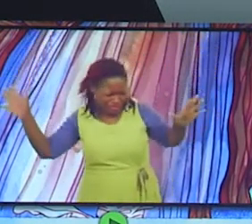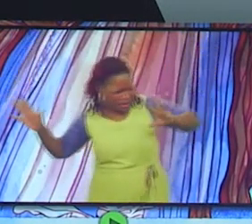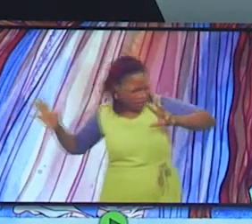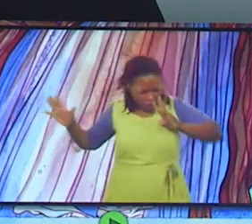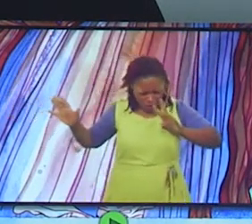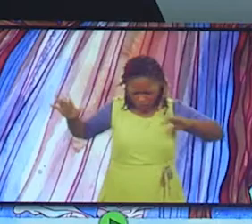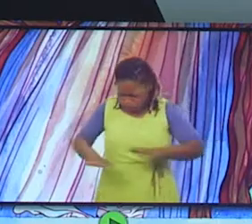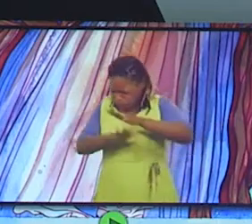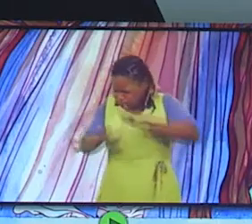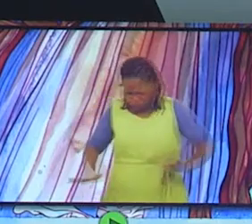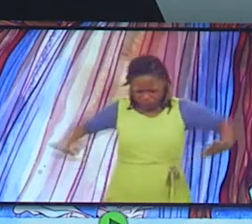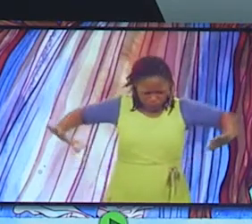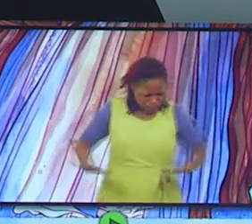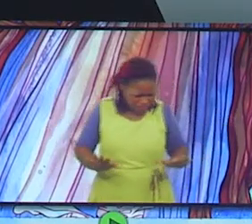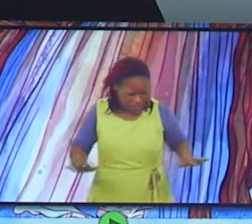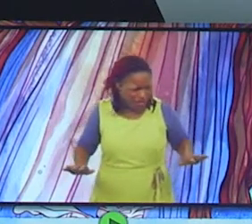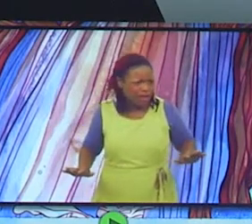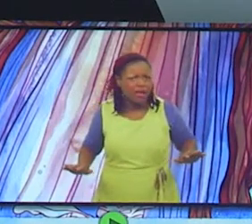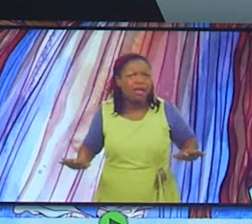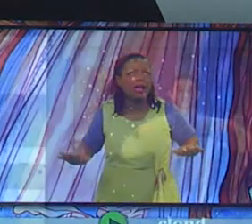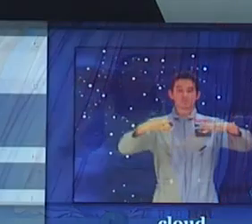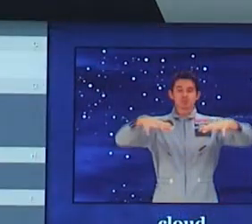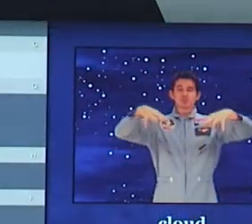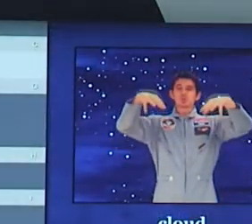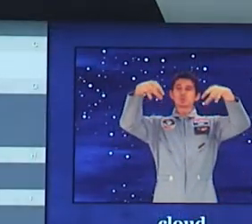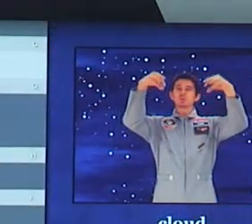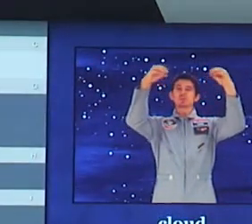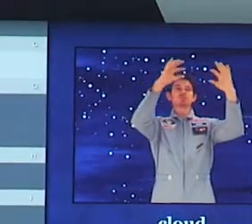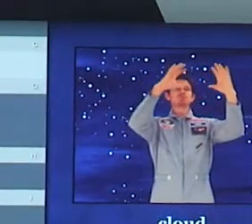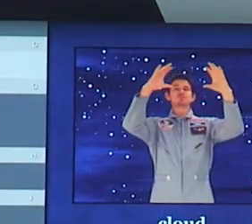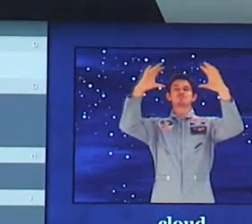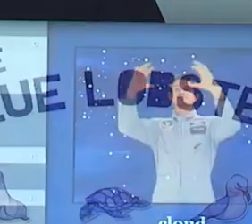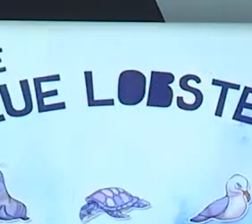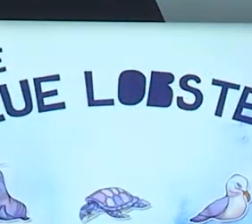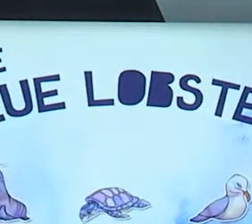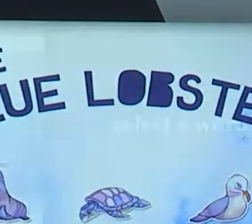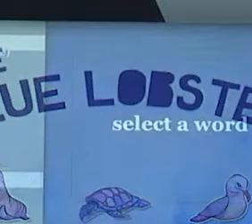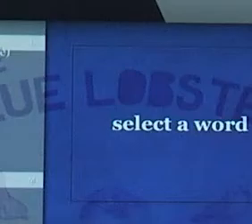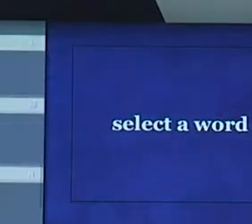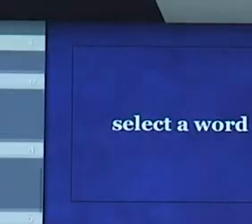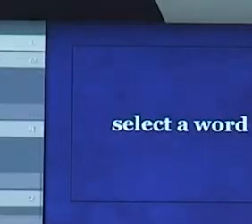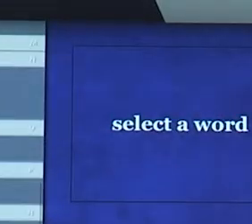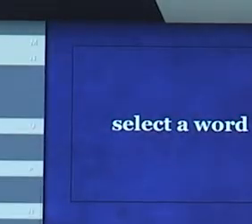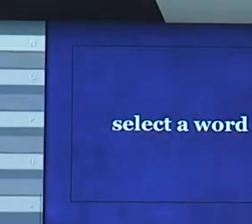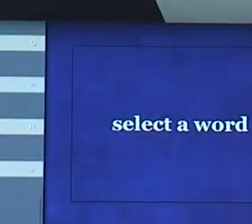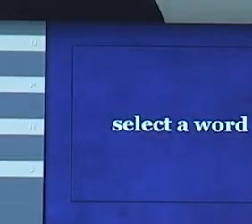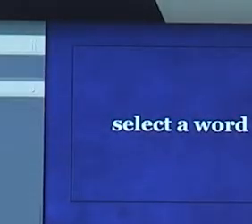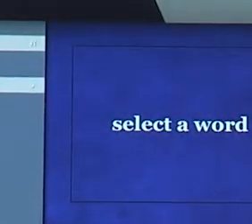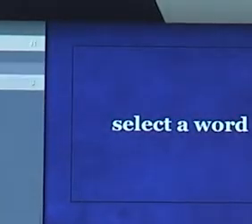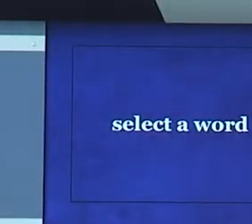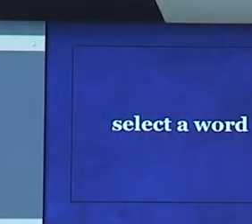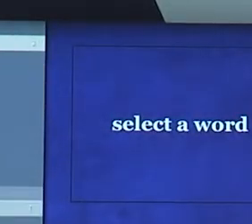What we understand about reading has typically just been text-based. Even deaf people's experience with